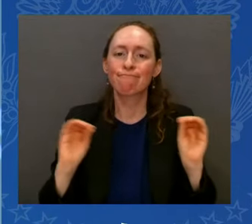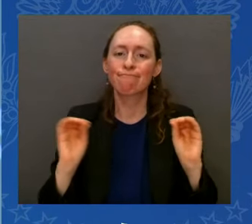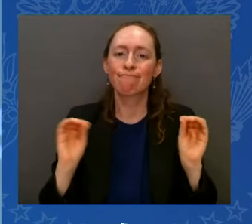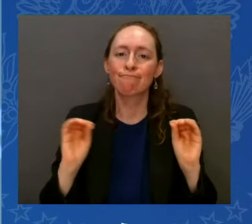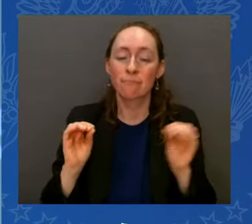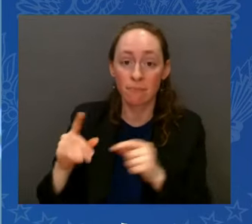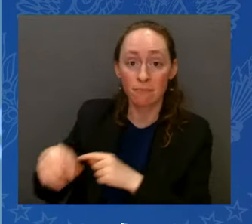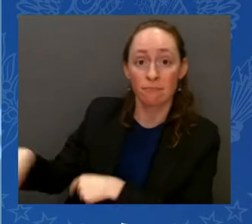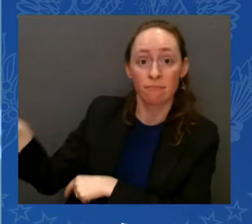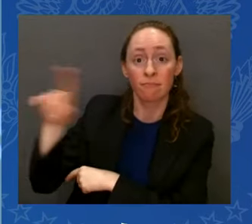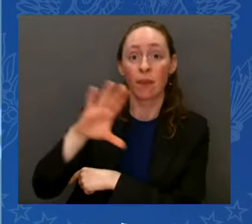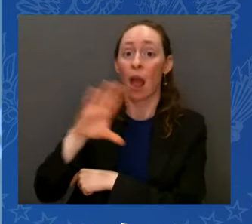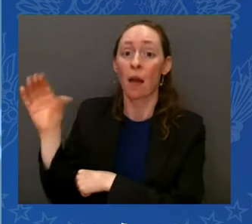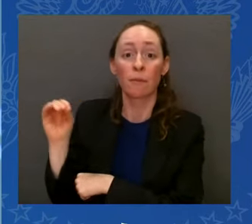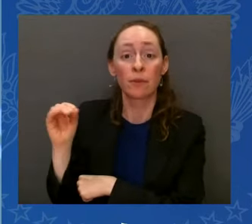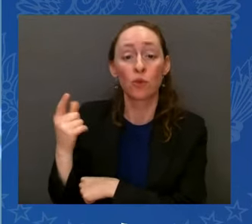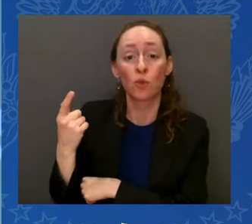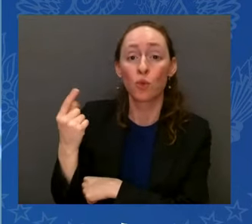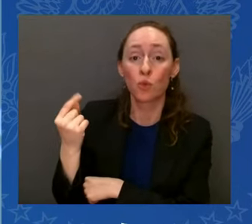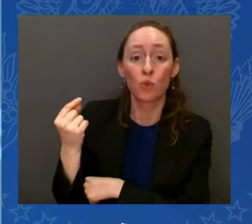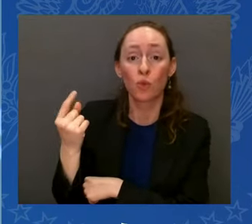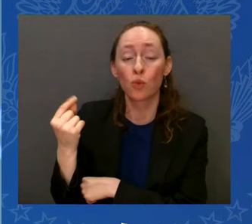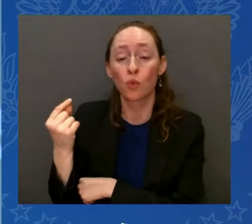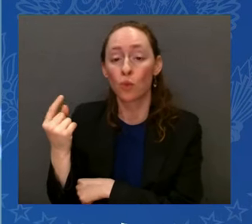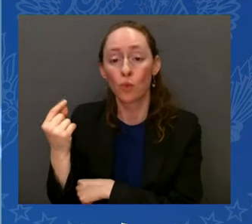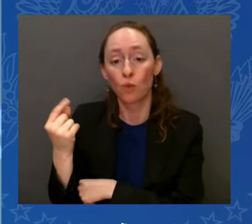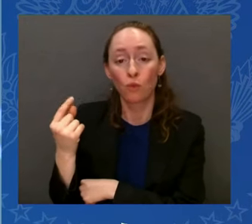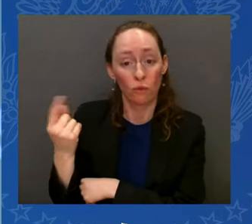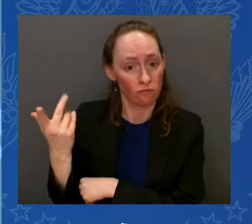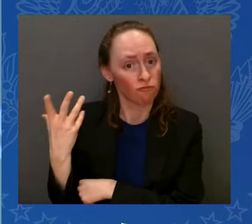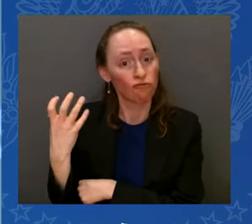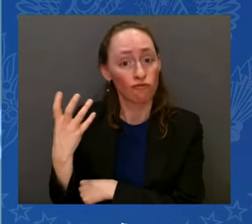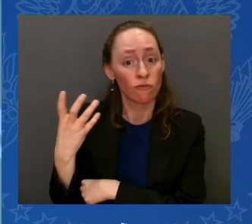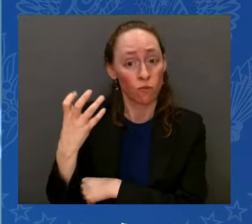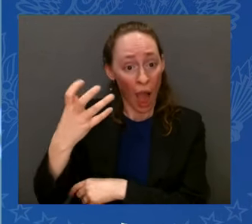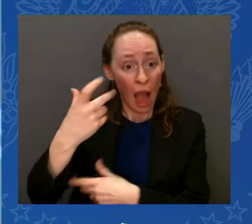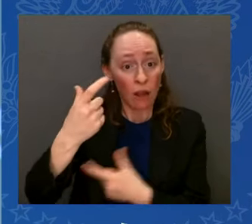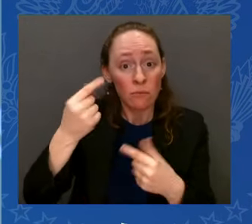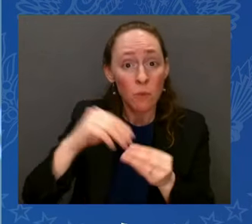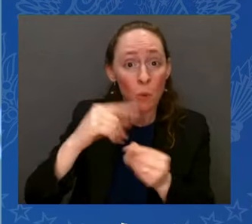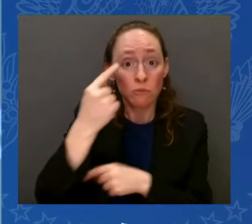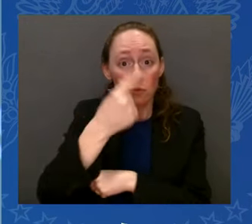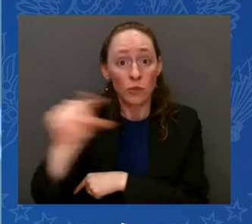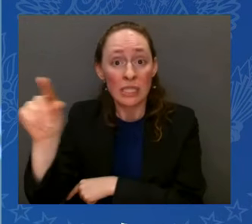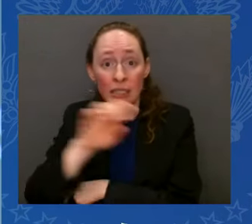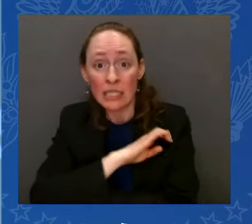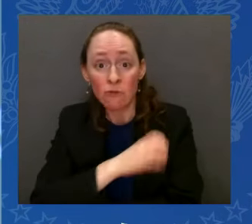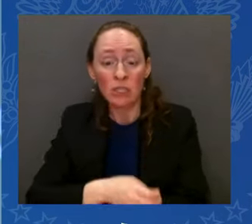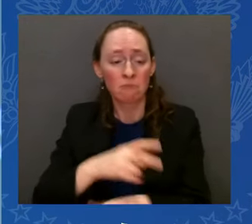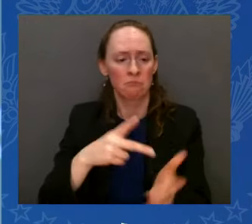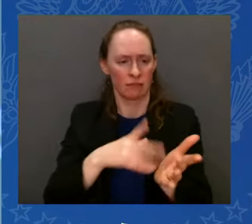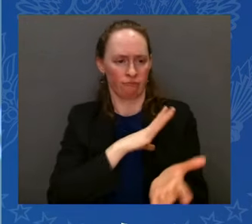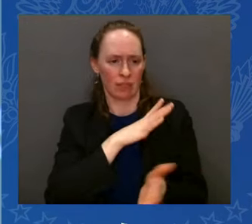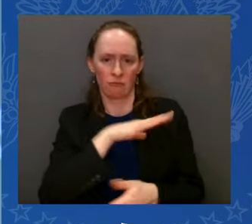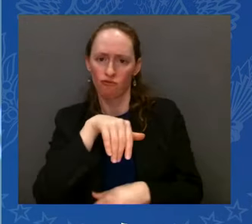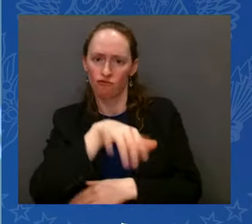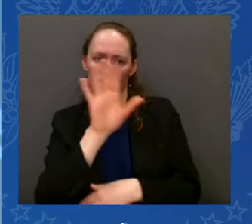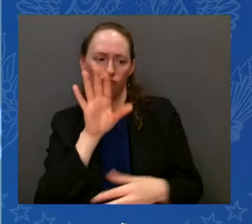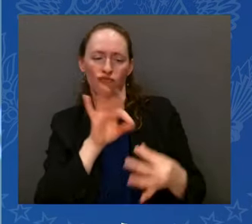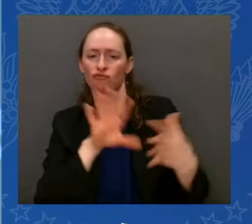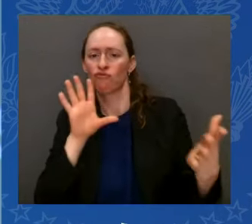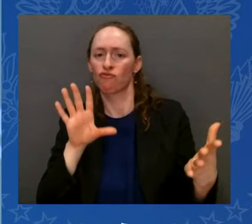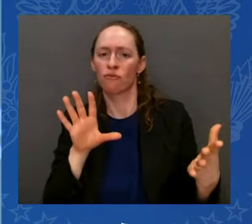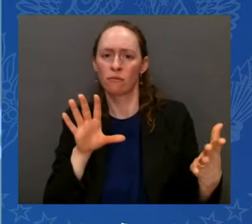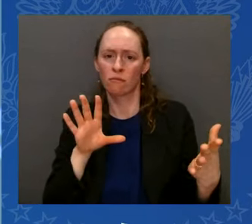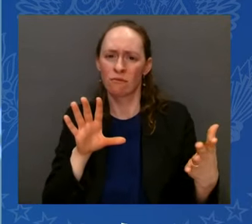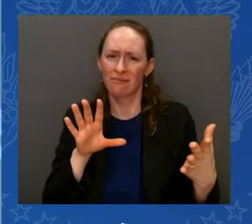green, and in 10 years, we won't need this. Well, guess what? We're going to need oil for a long time, gas for a long time. It's not going